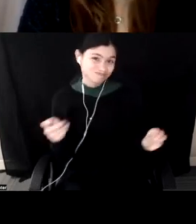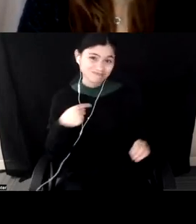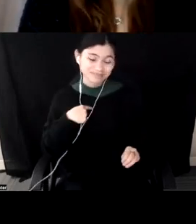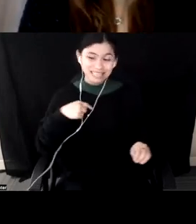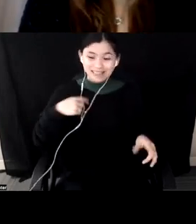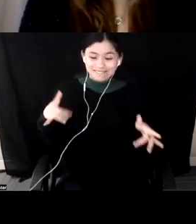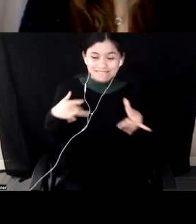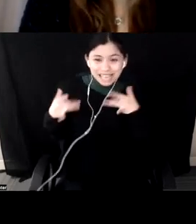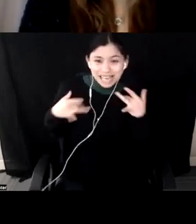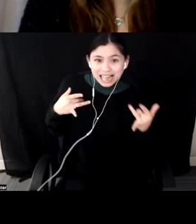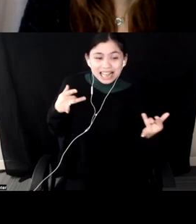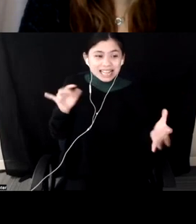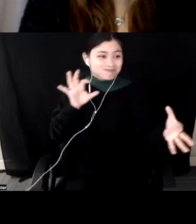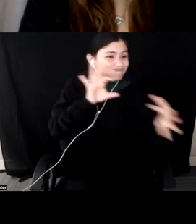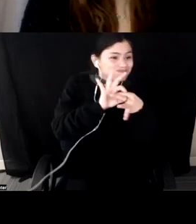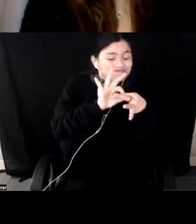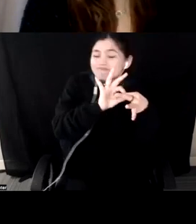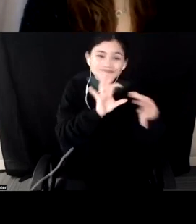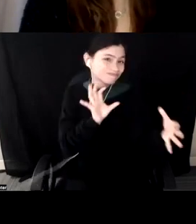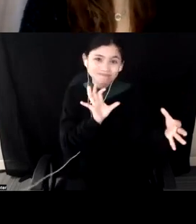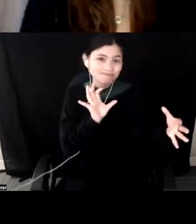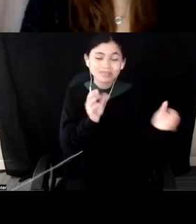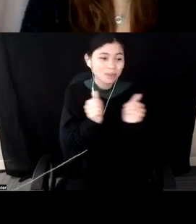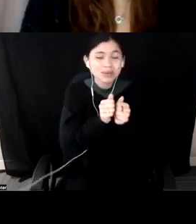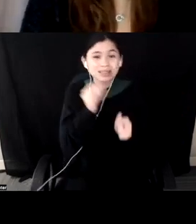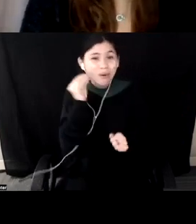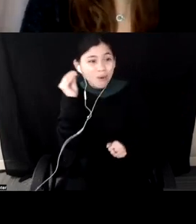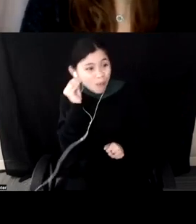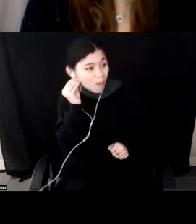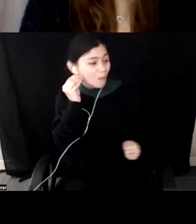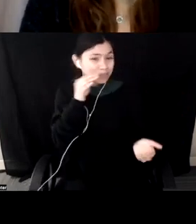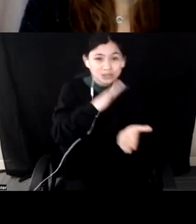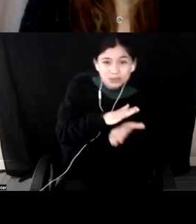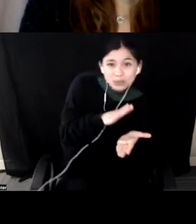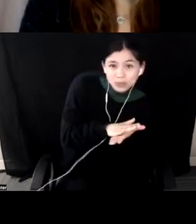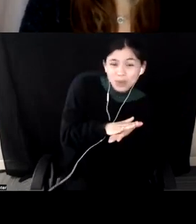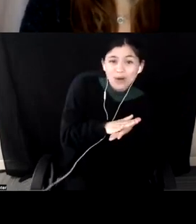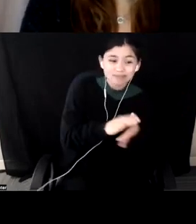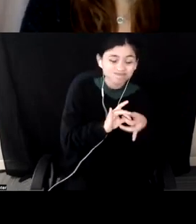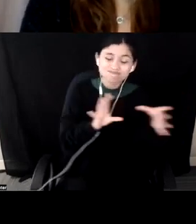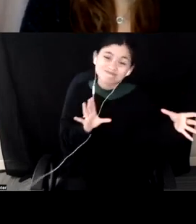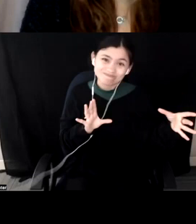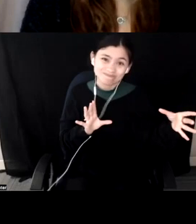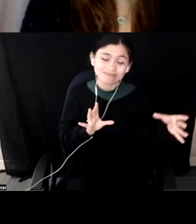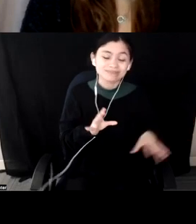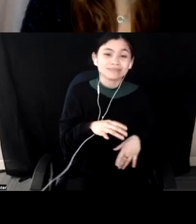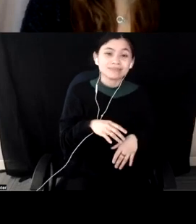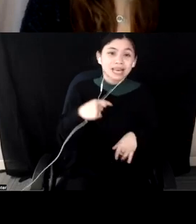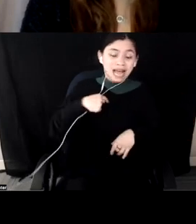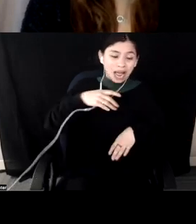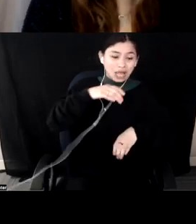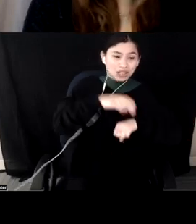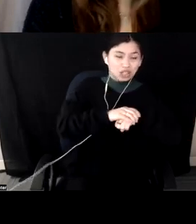very disconnected between home and school. I learned English